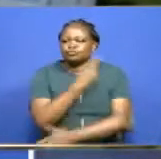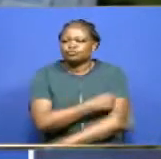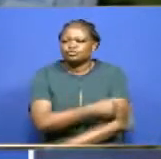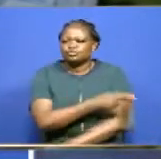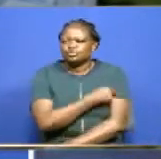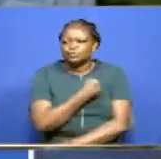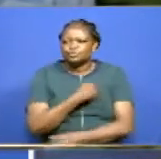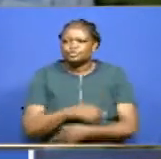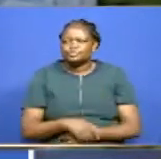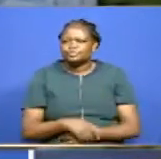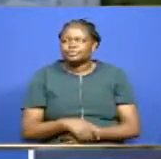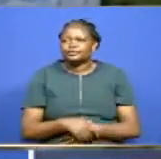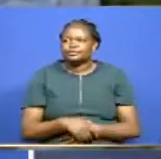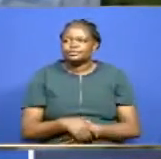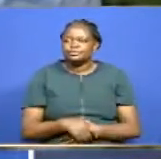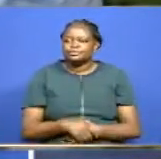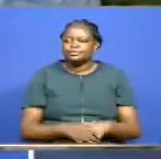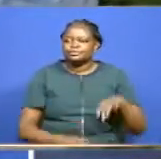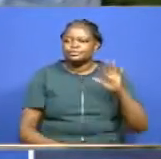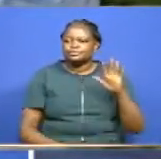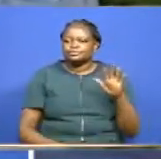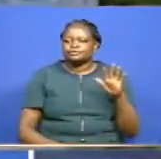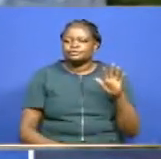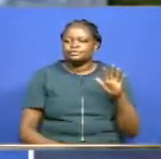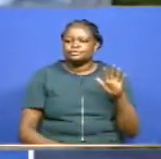facility. Five,